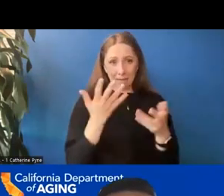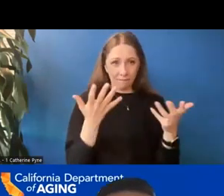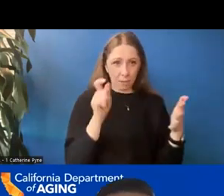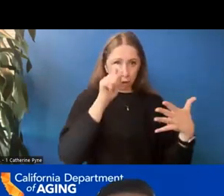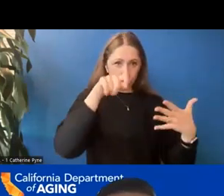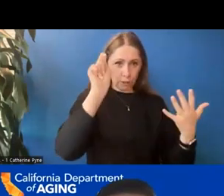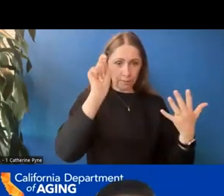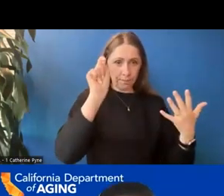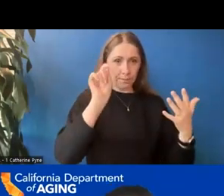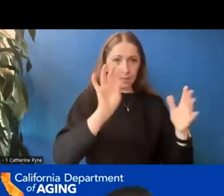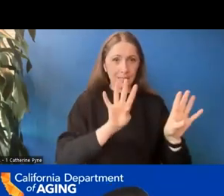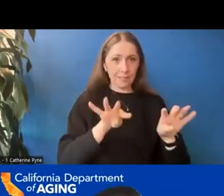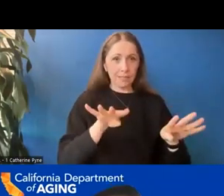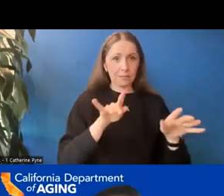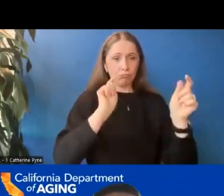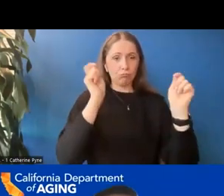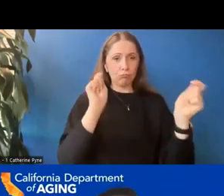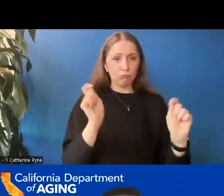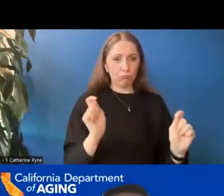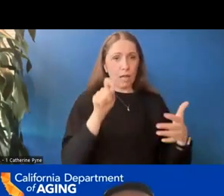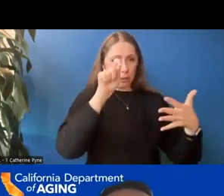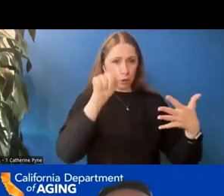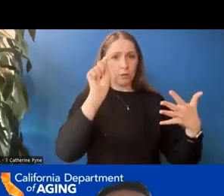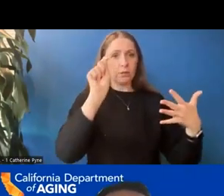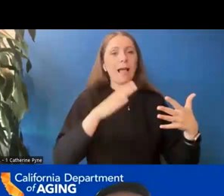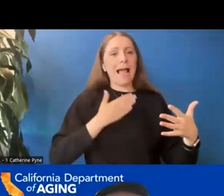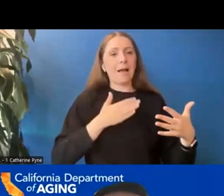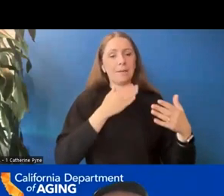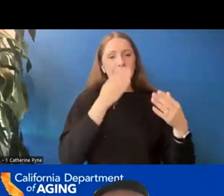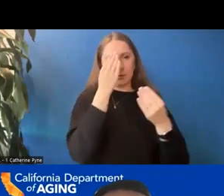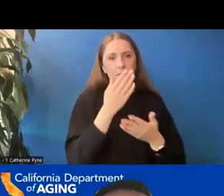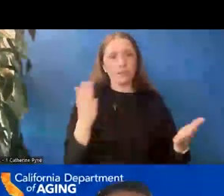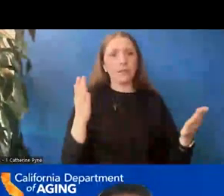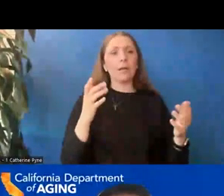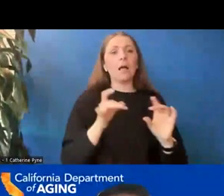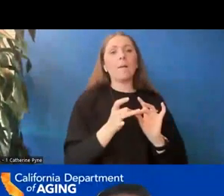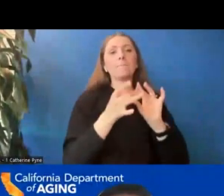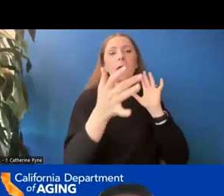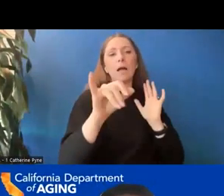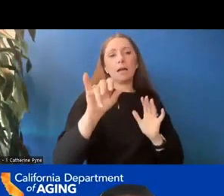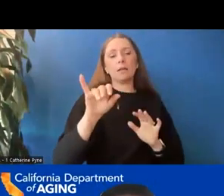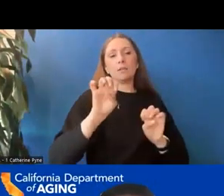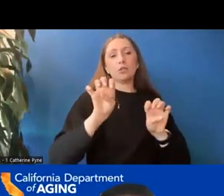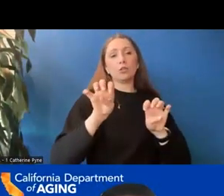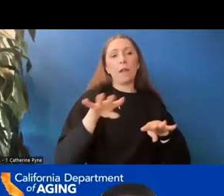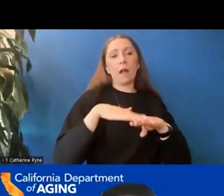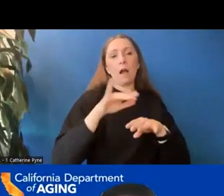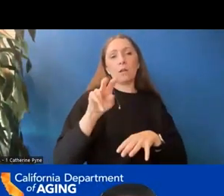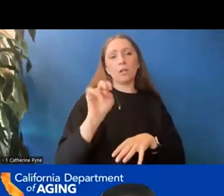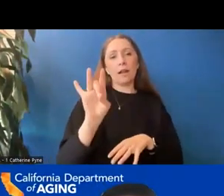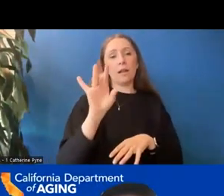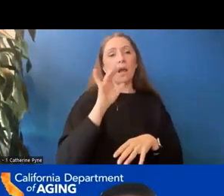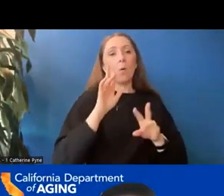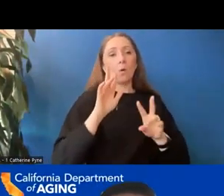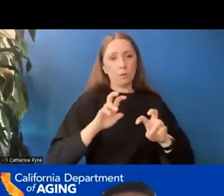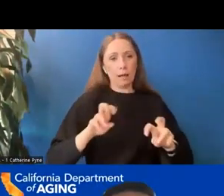survey refinement phase. Happy to announce we launched the survey on January 8th, so it's live right now. We'll conduct analysis of the